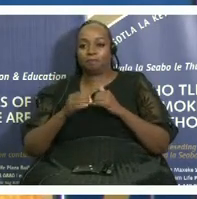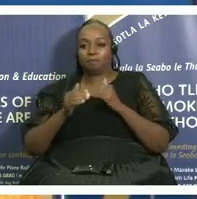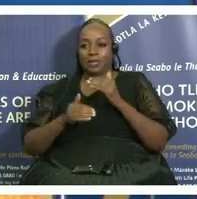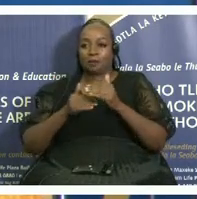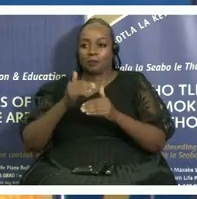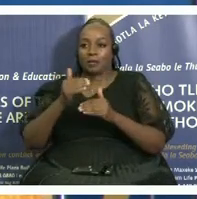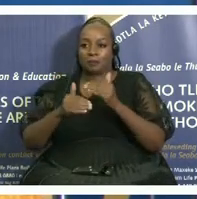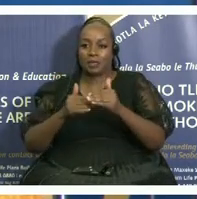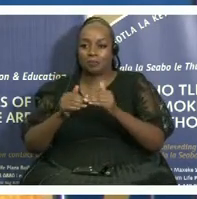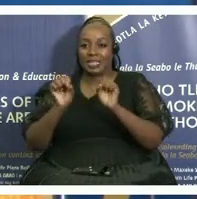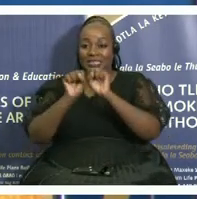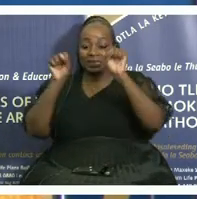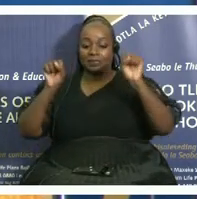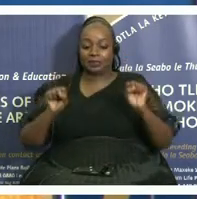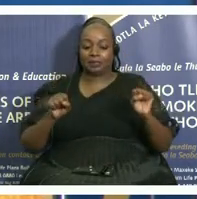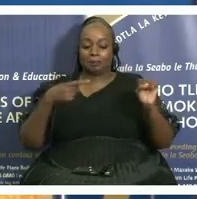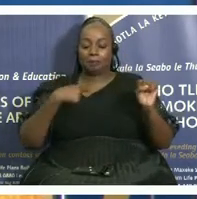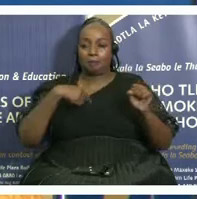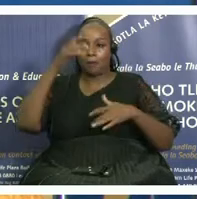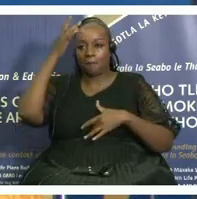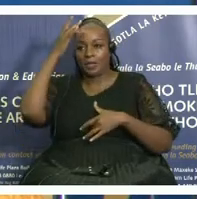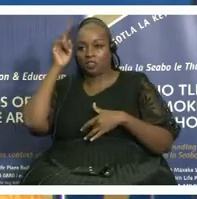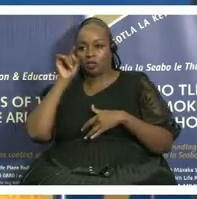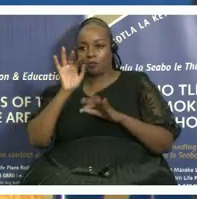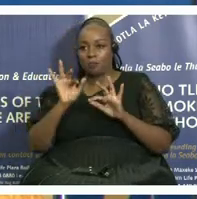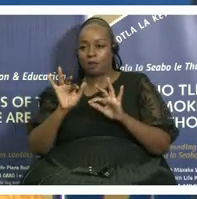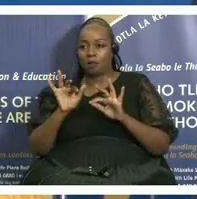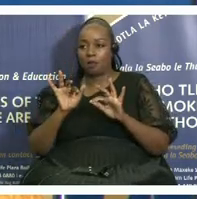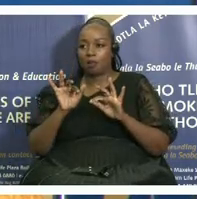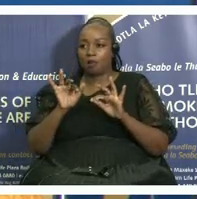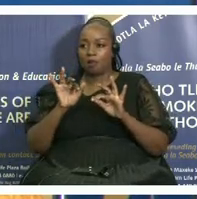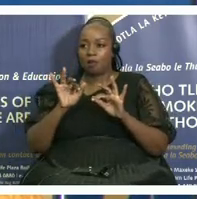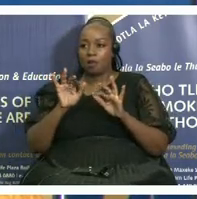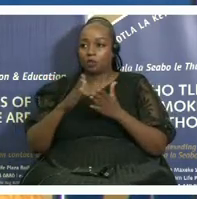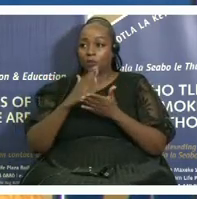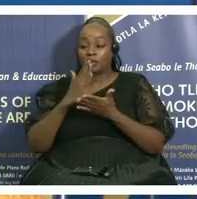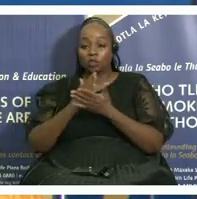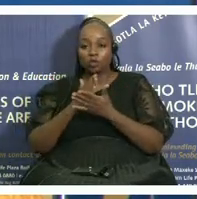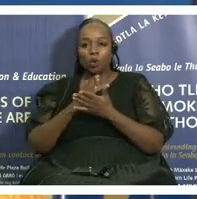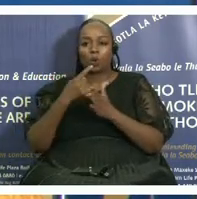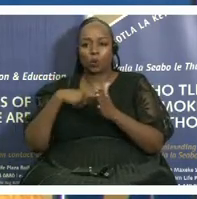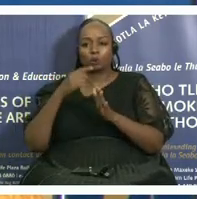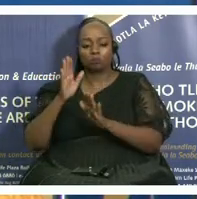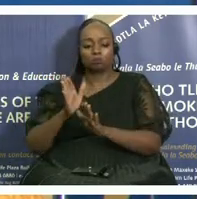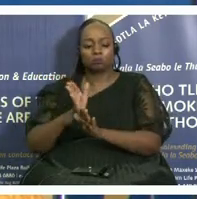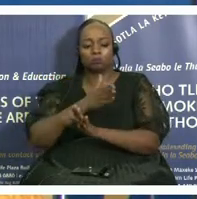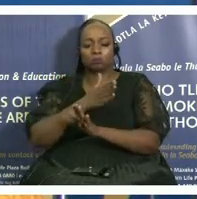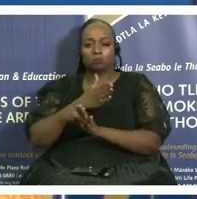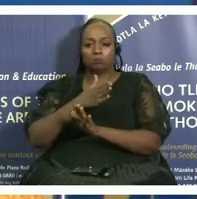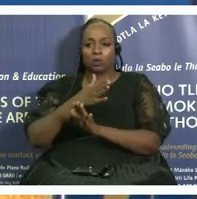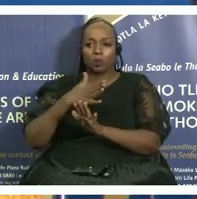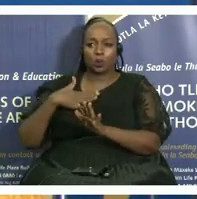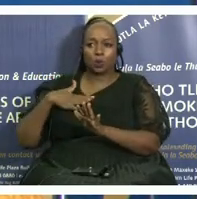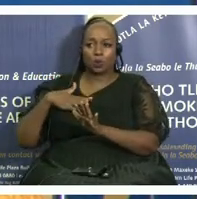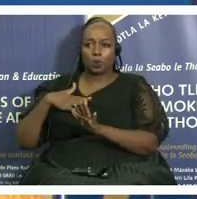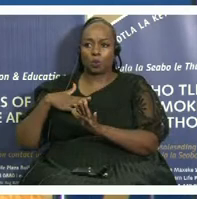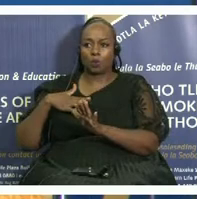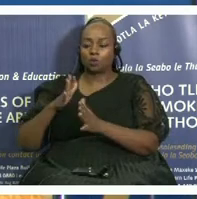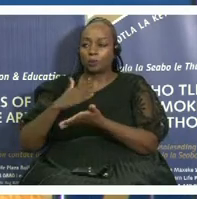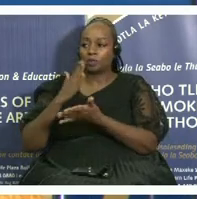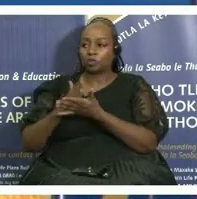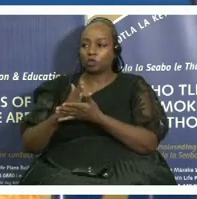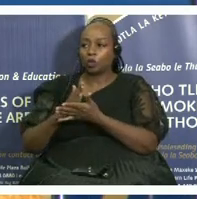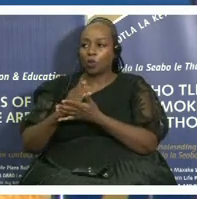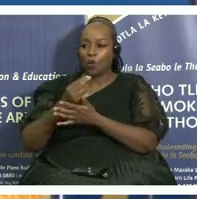and mitigate against medical legal exposure. The digitization of patient records, which